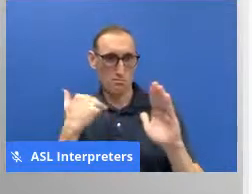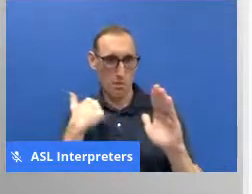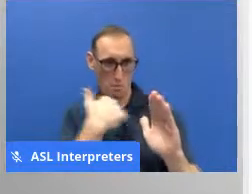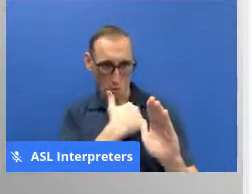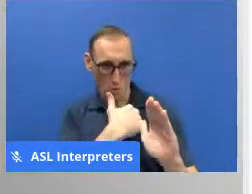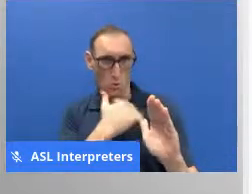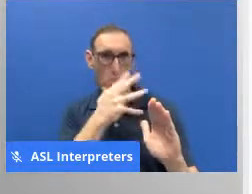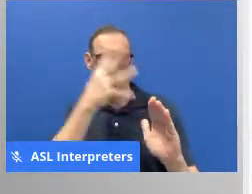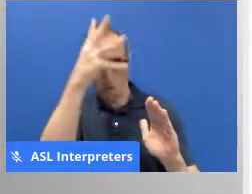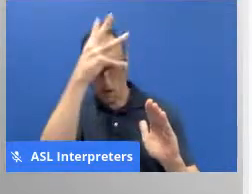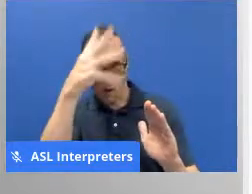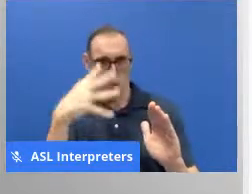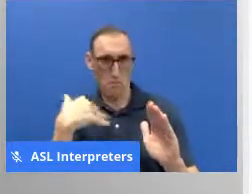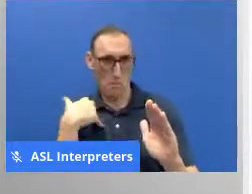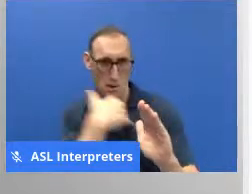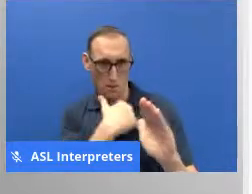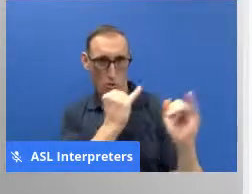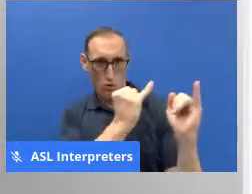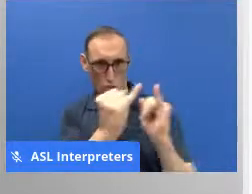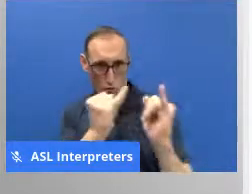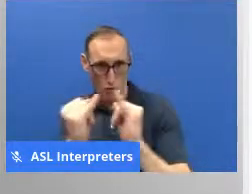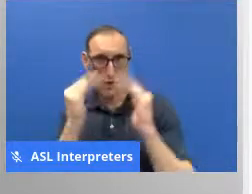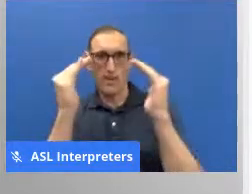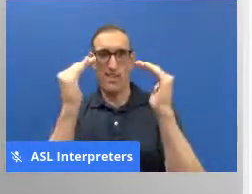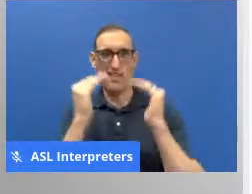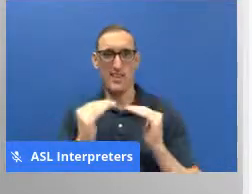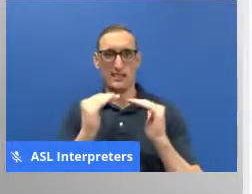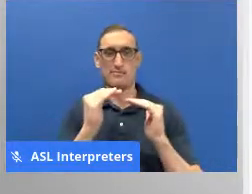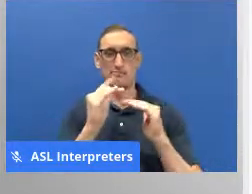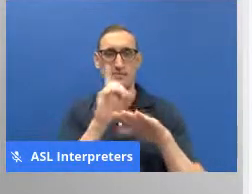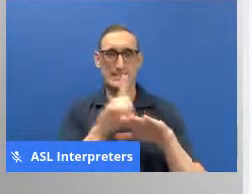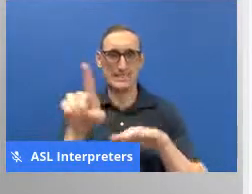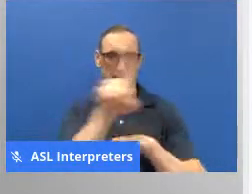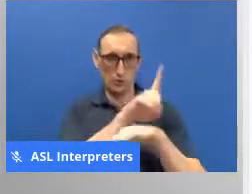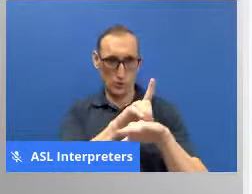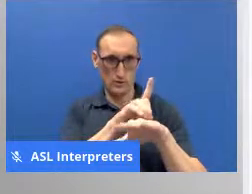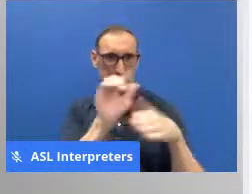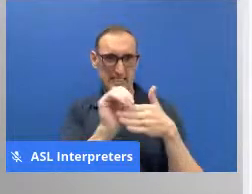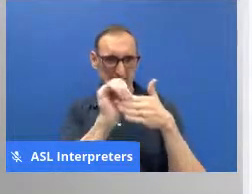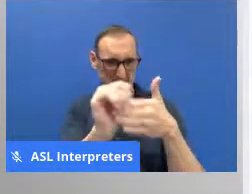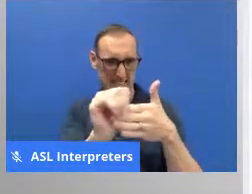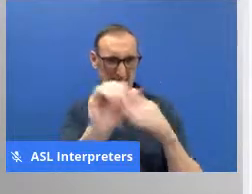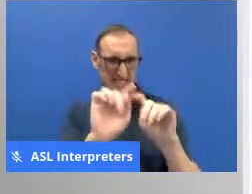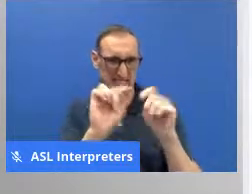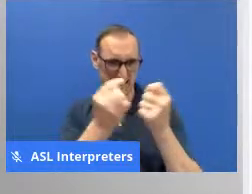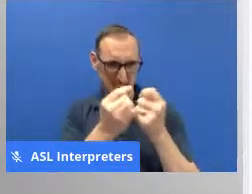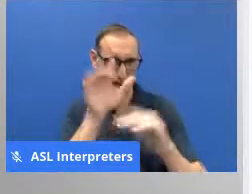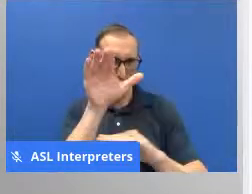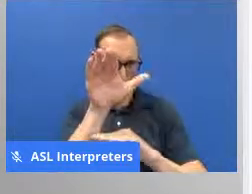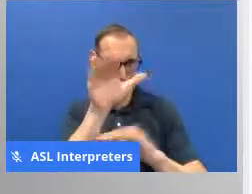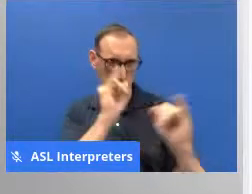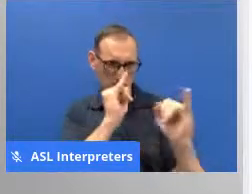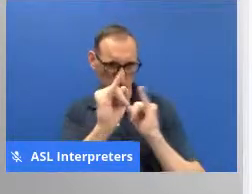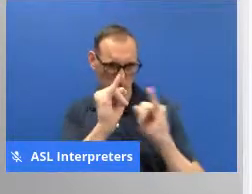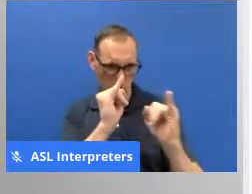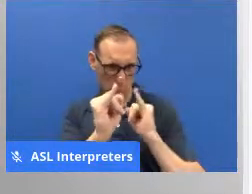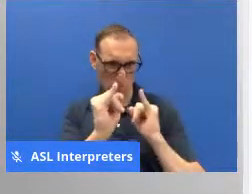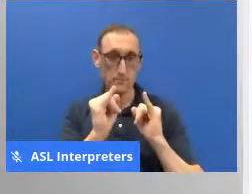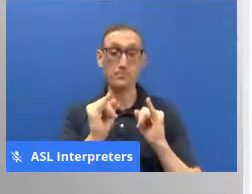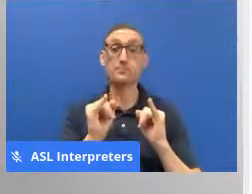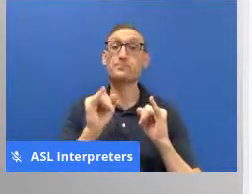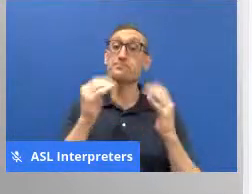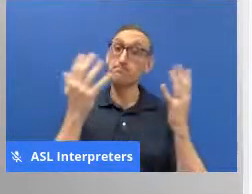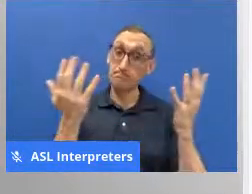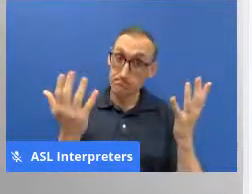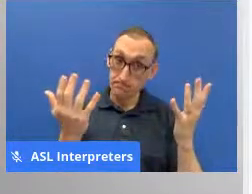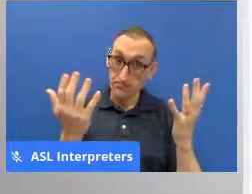then the district leadership team in the afternoon. And the way that those community and parent